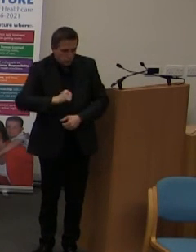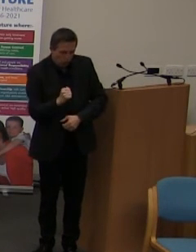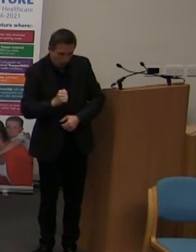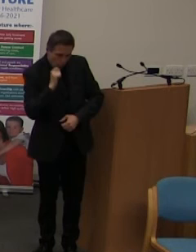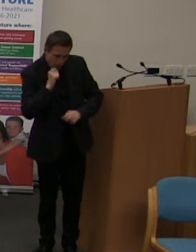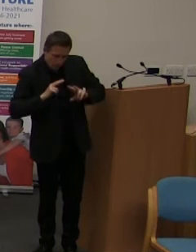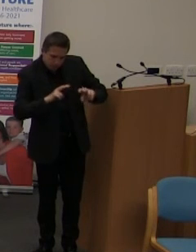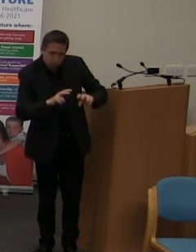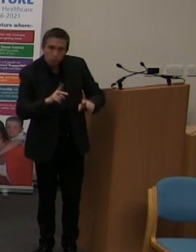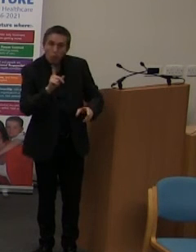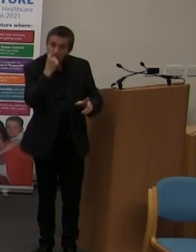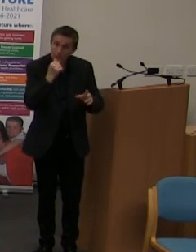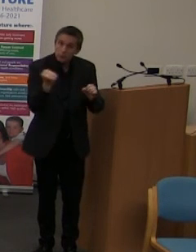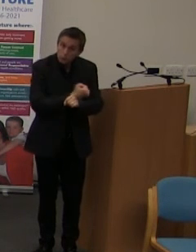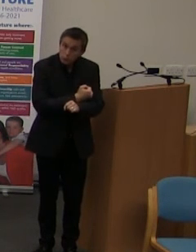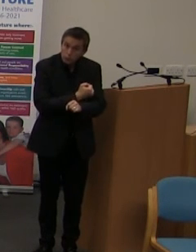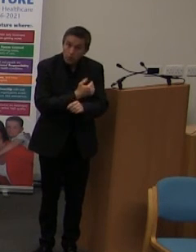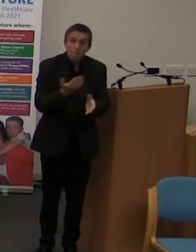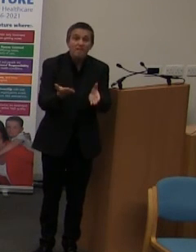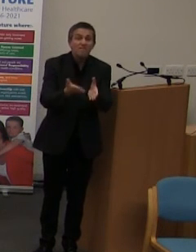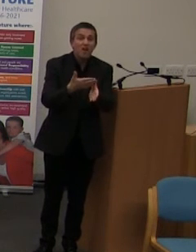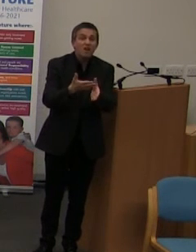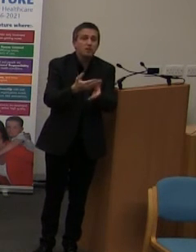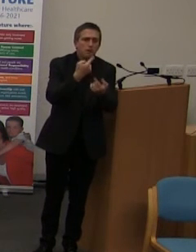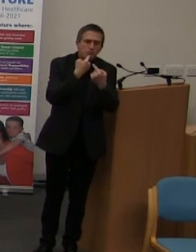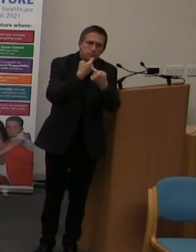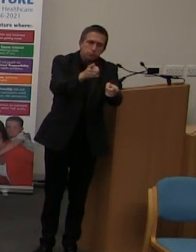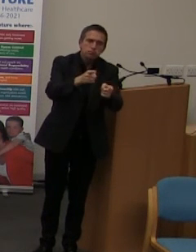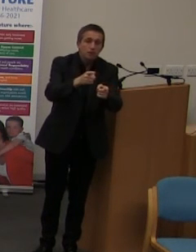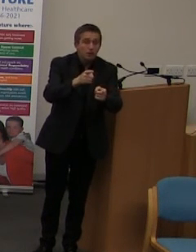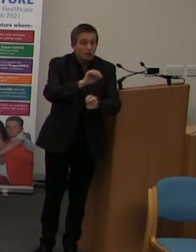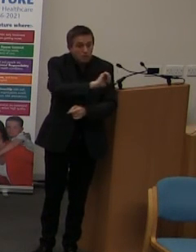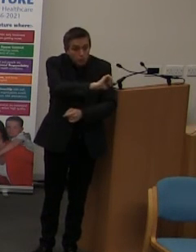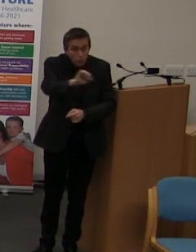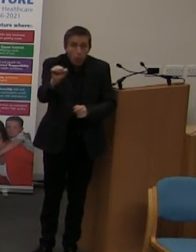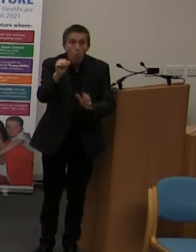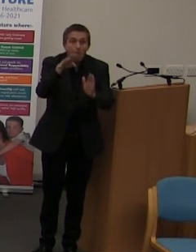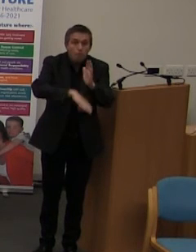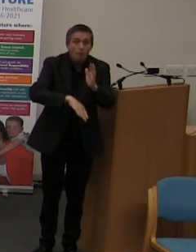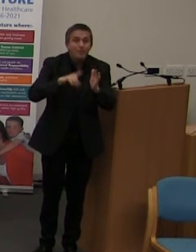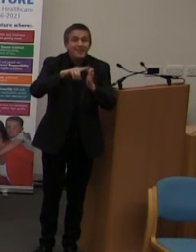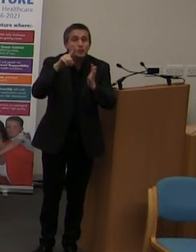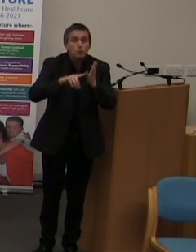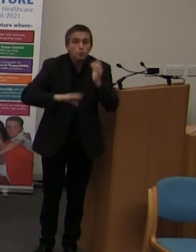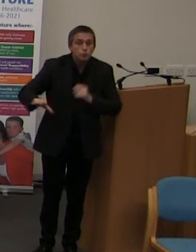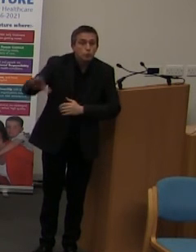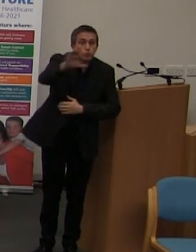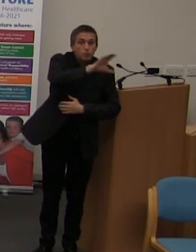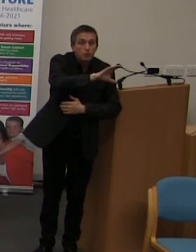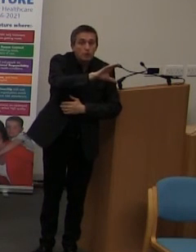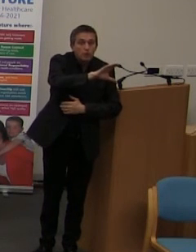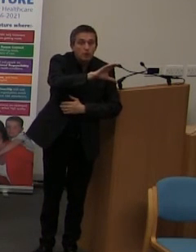has as well. But certainly our first and foremost commitment was to make sure that people from different European nations who have chosen